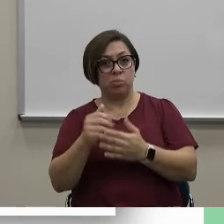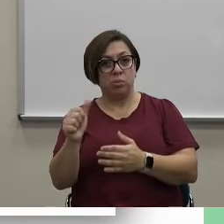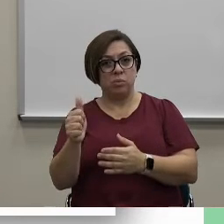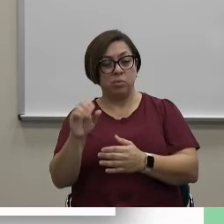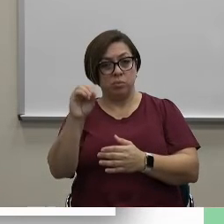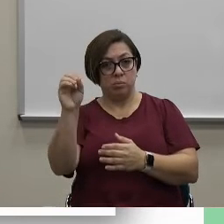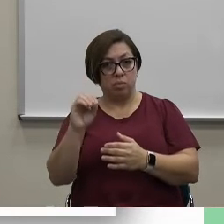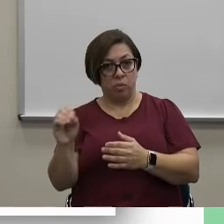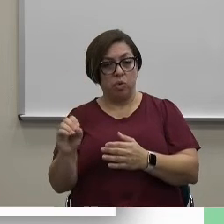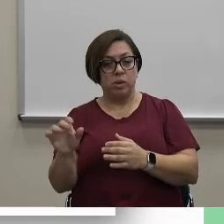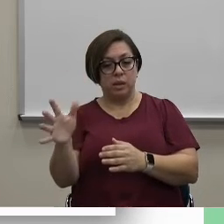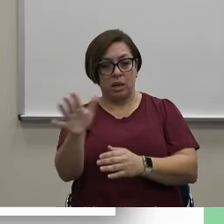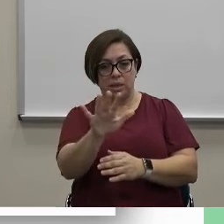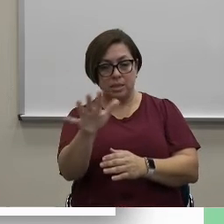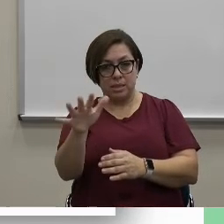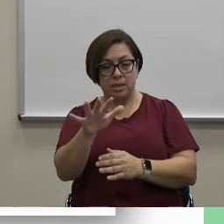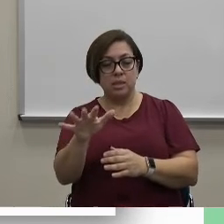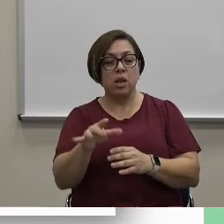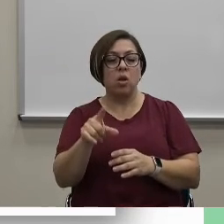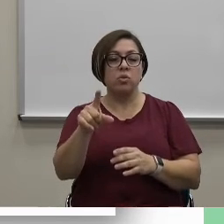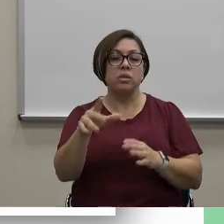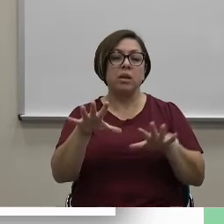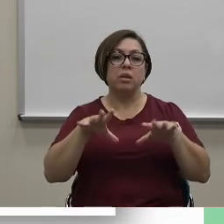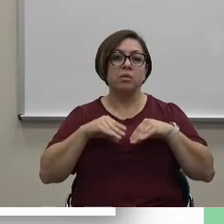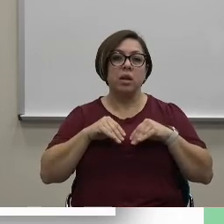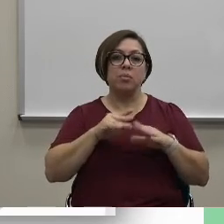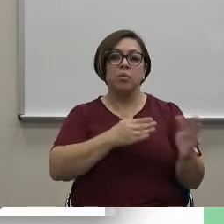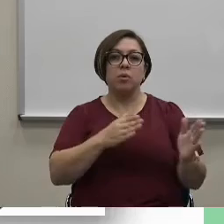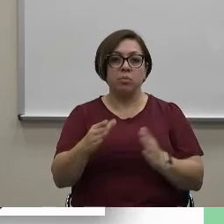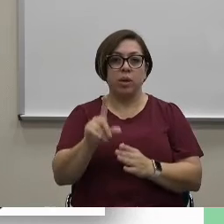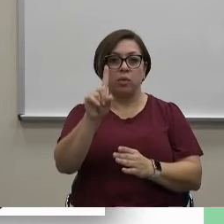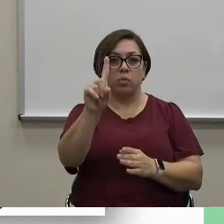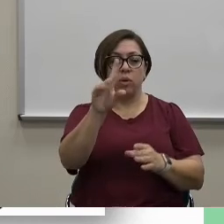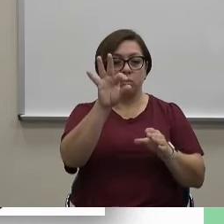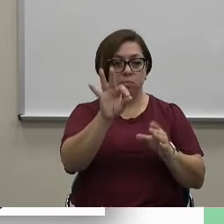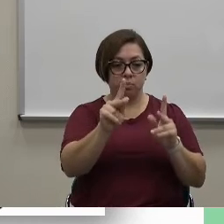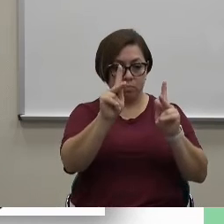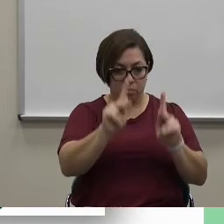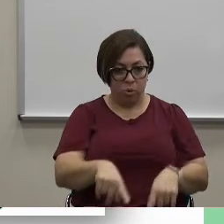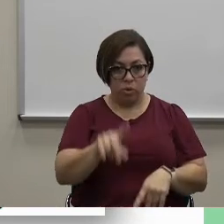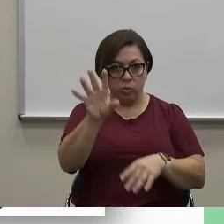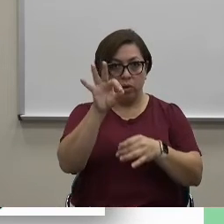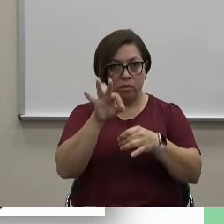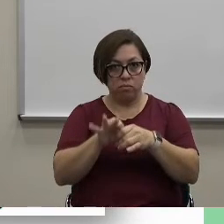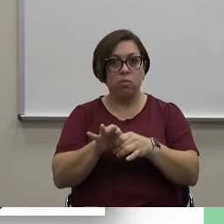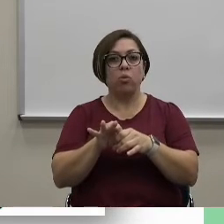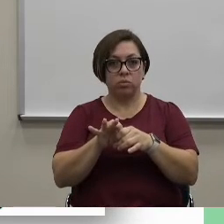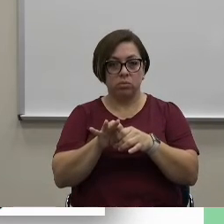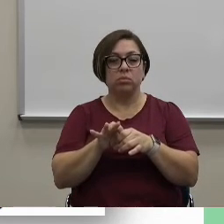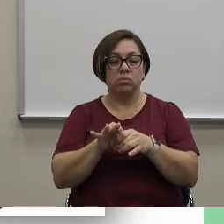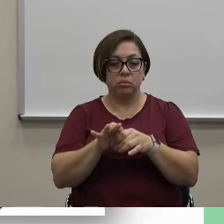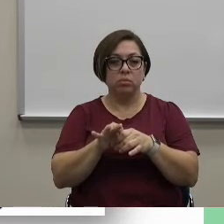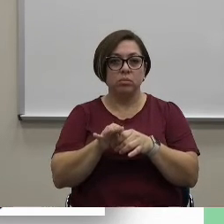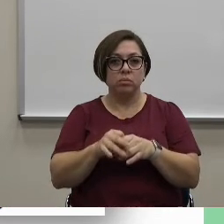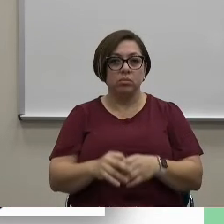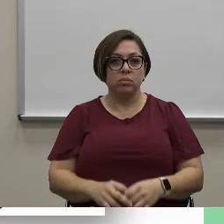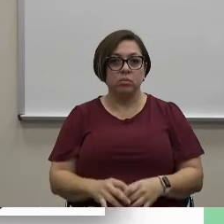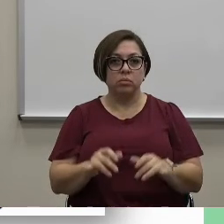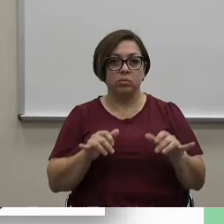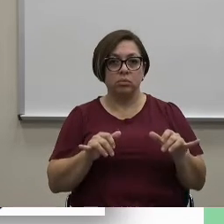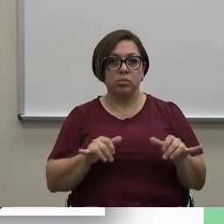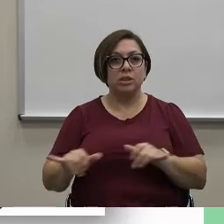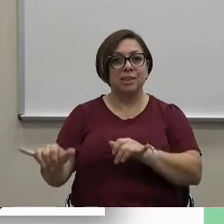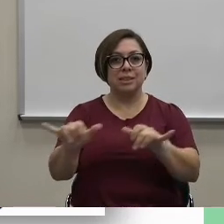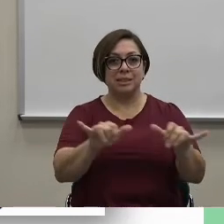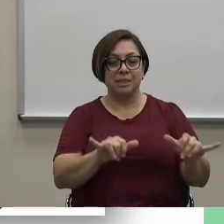acceptable plan from a one-person, one-vote standard. In fact, both of them are very good plans from a one-person, one-vote standard and